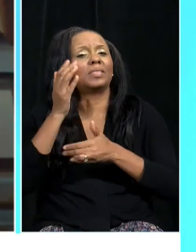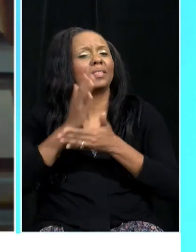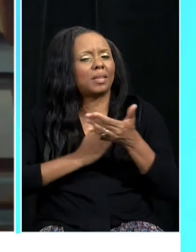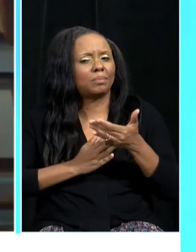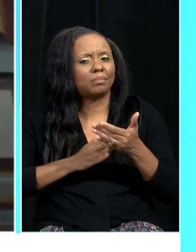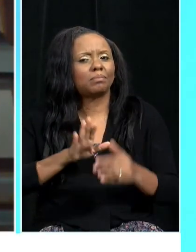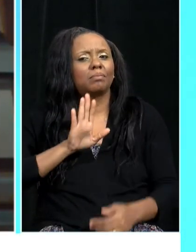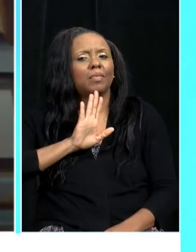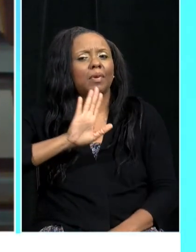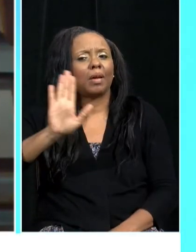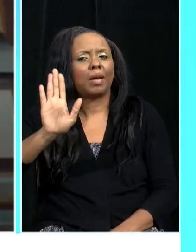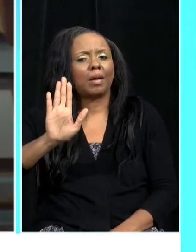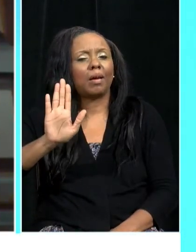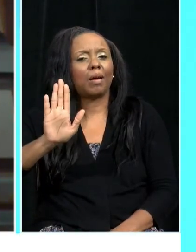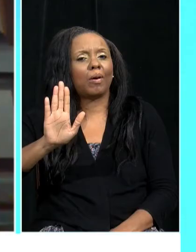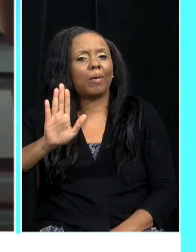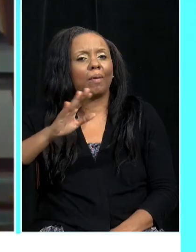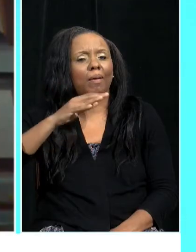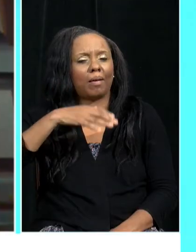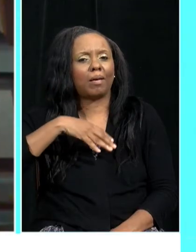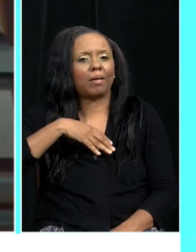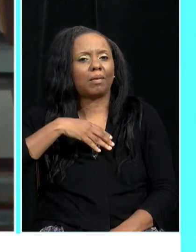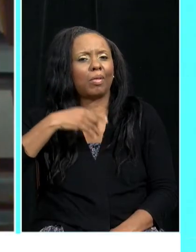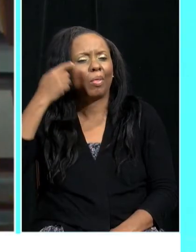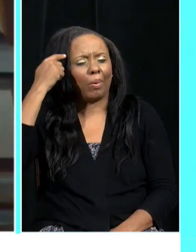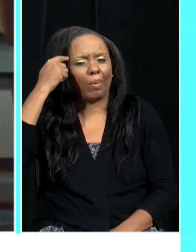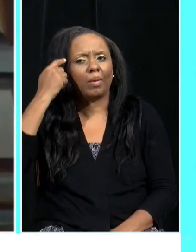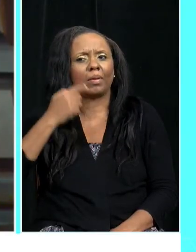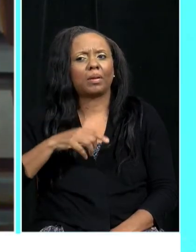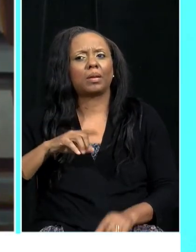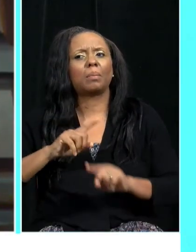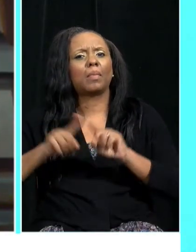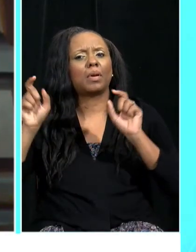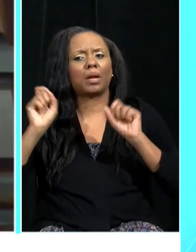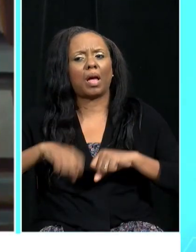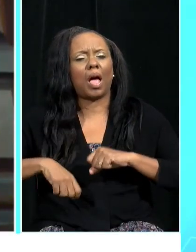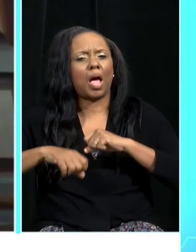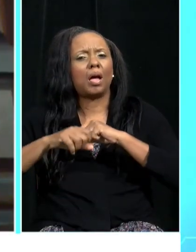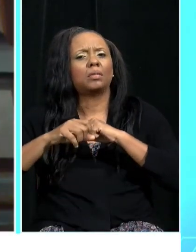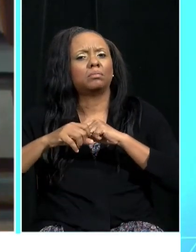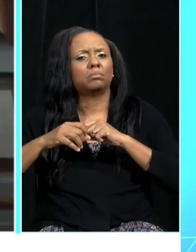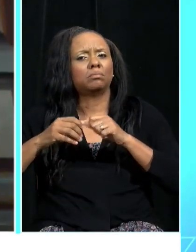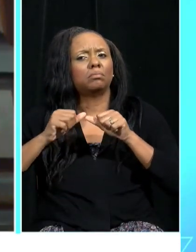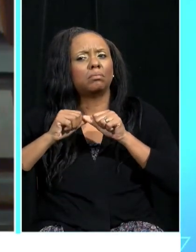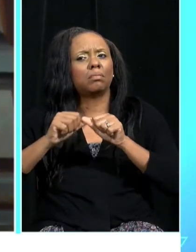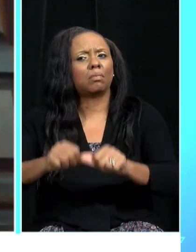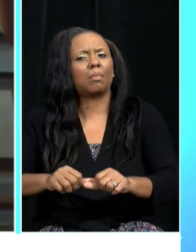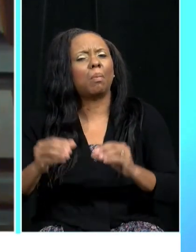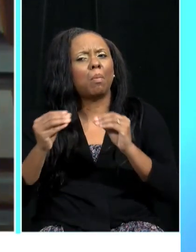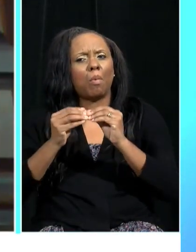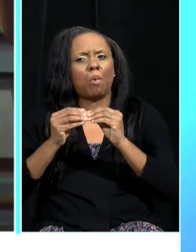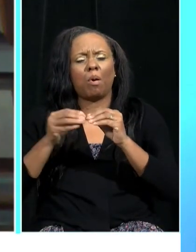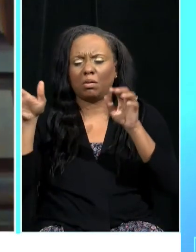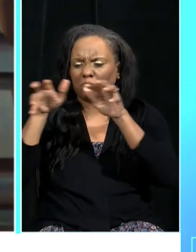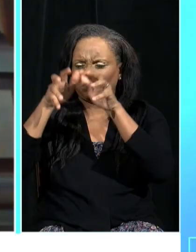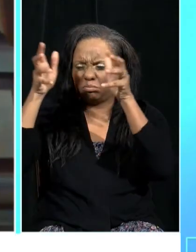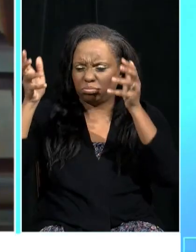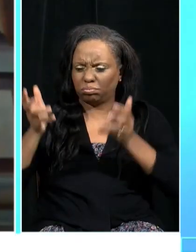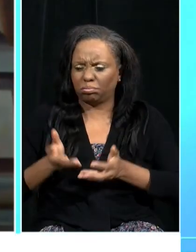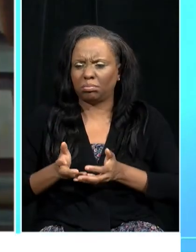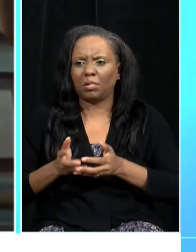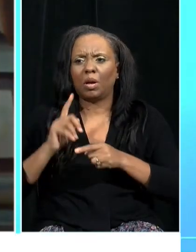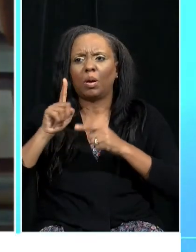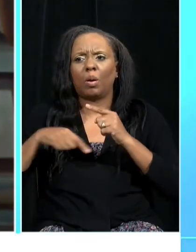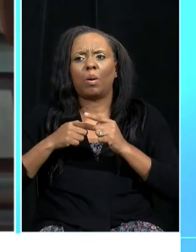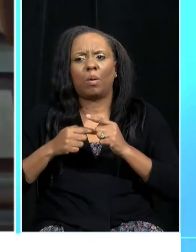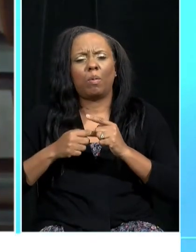think you can extrapolate and go a bit further by contextualizing, particularly looking at the manifesto that